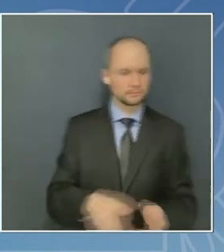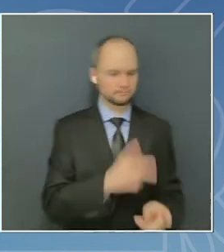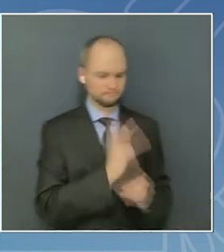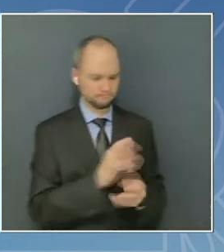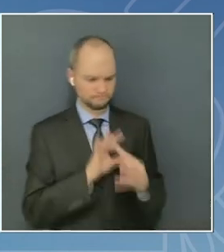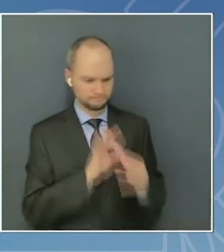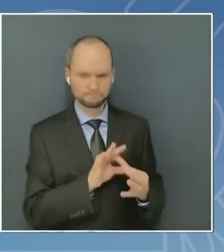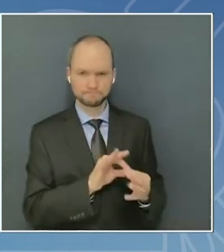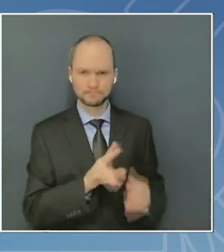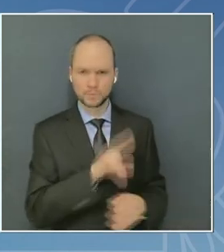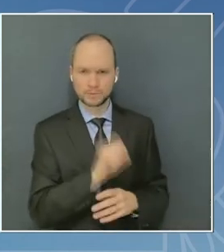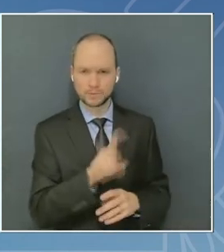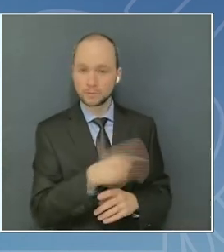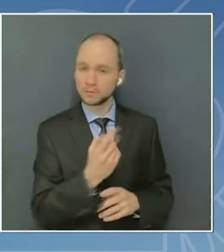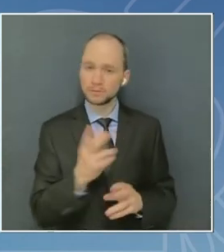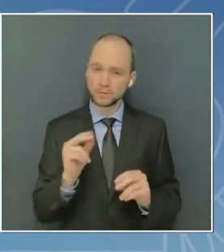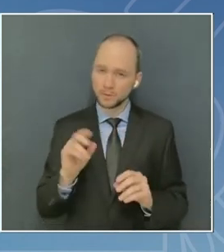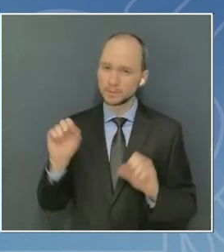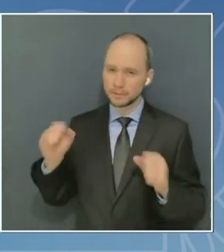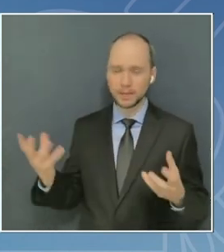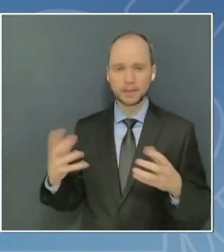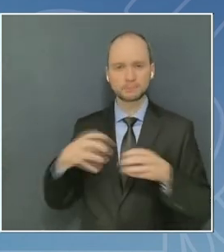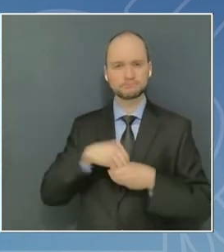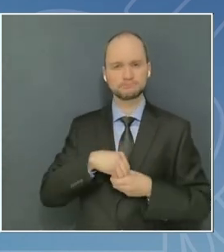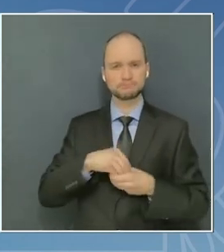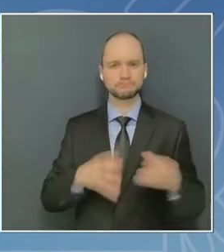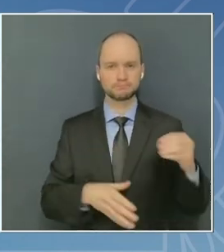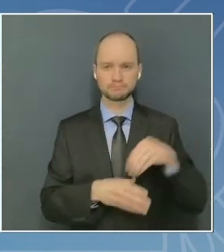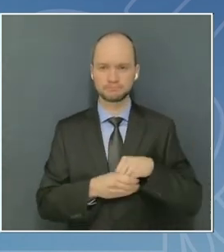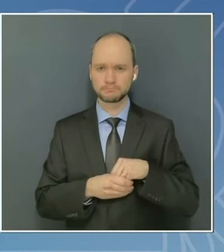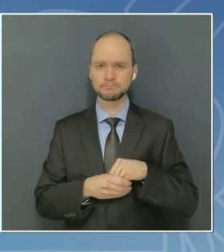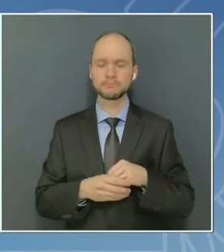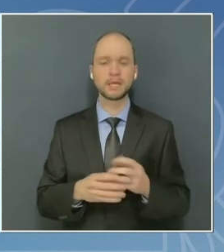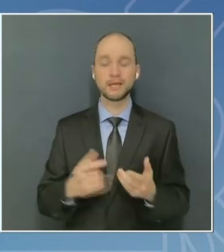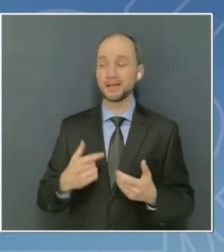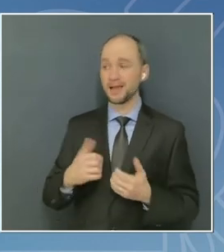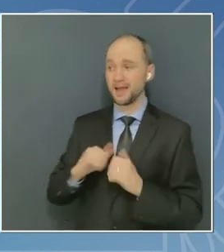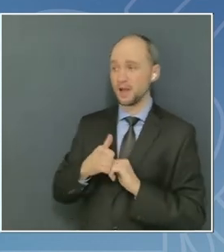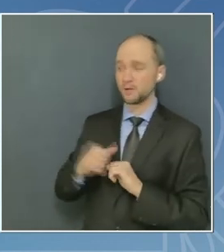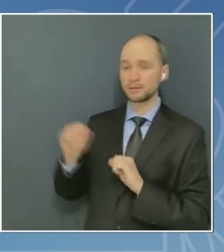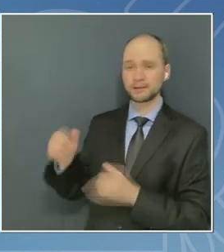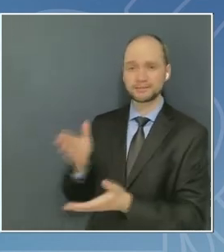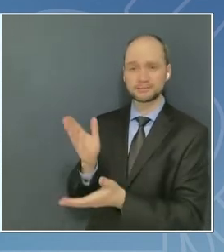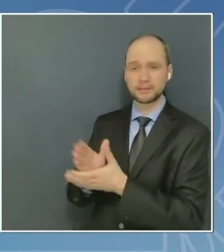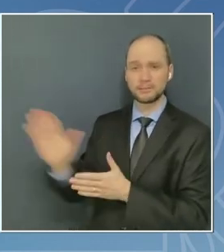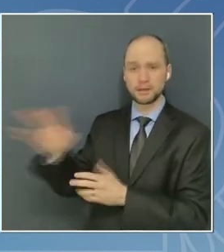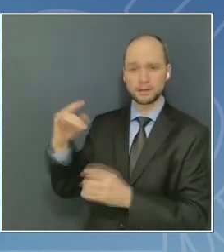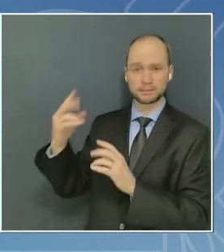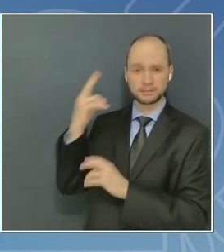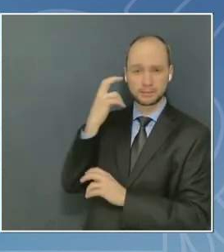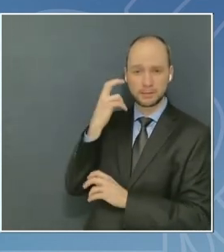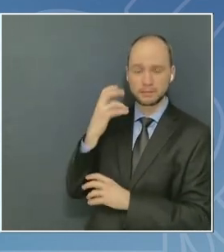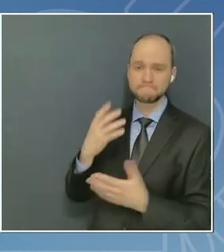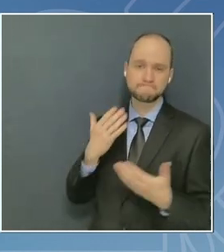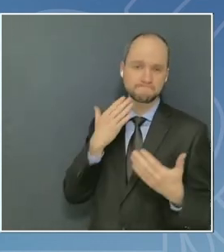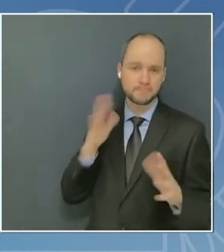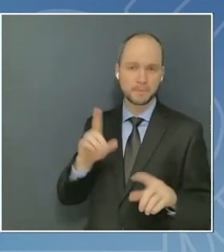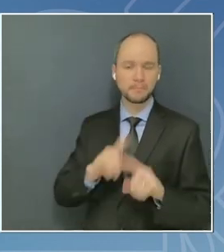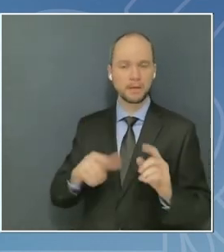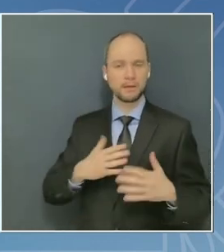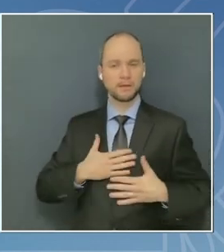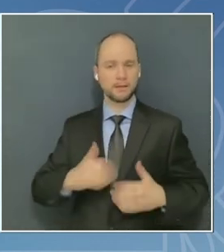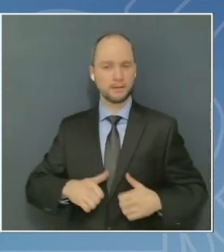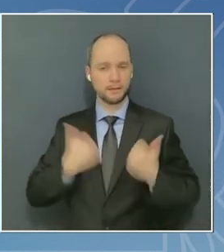just can only live my life with service to my community, service to my country, and